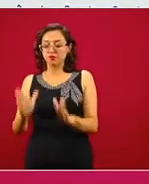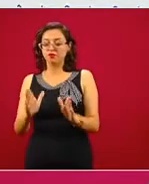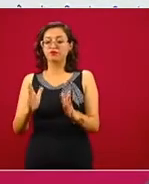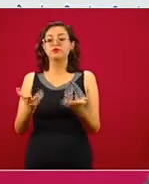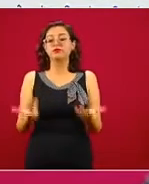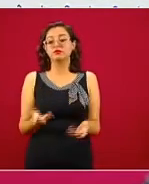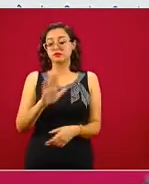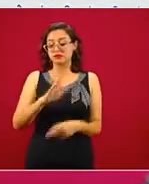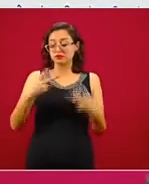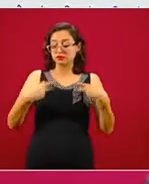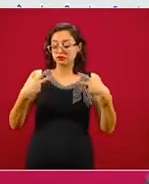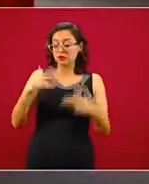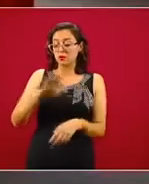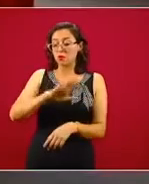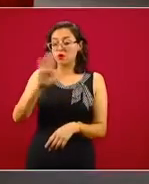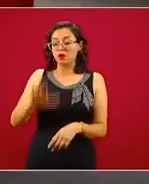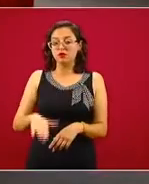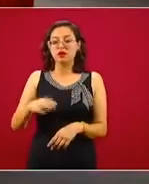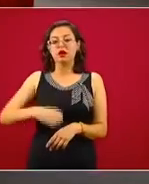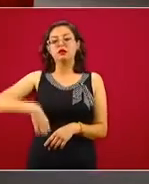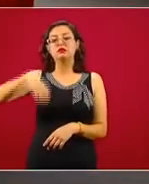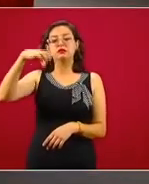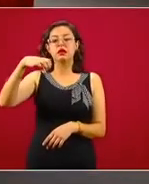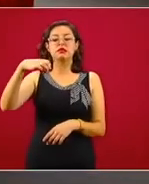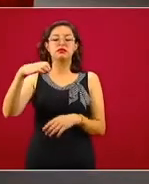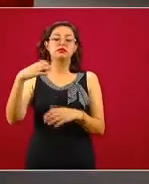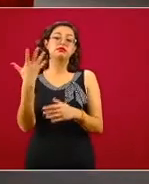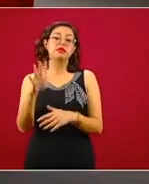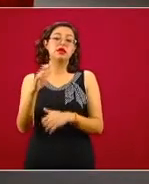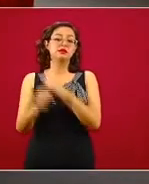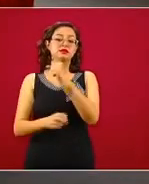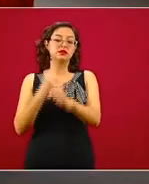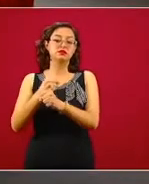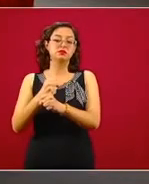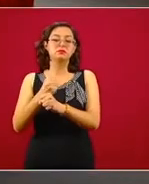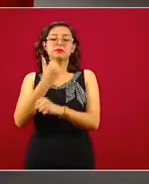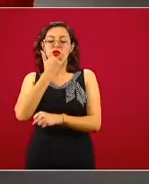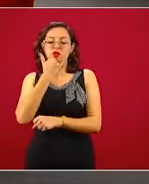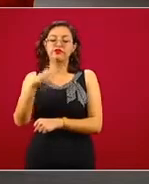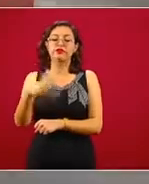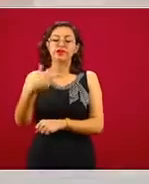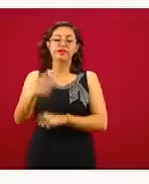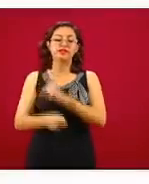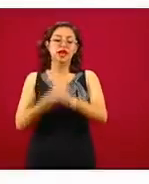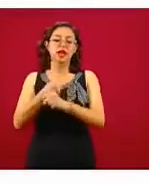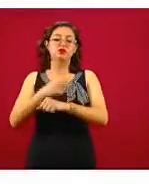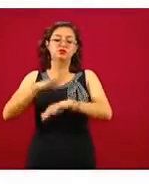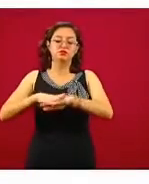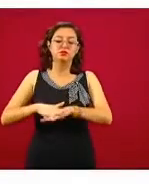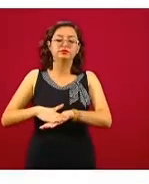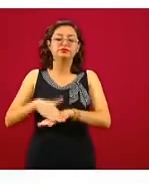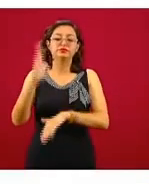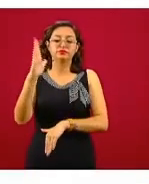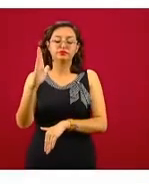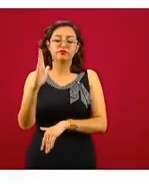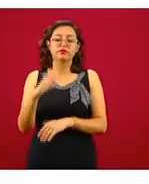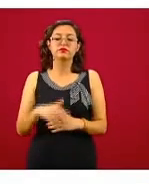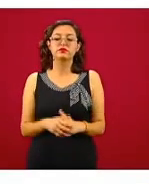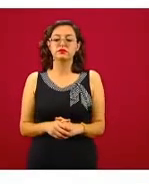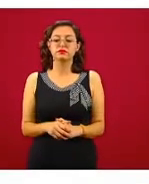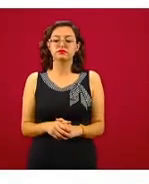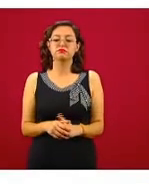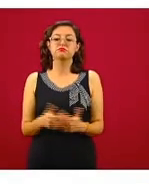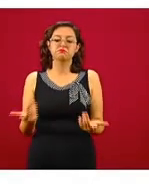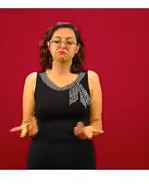so at the very beginning we showed the the sex distribution and the age group distribution for the cumulative